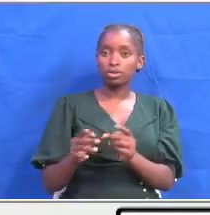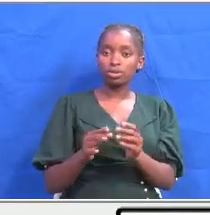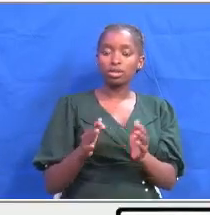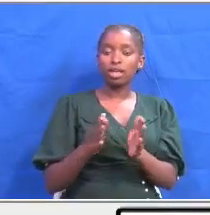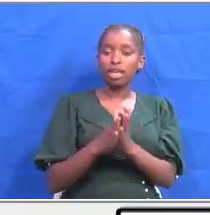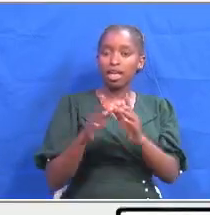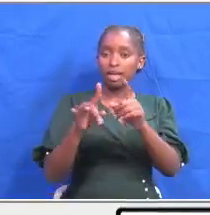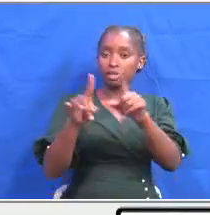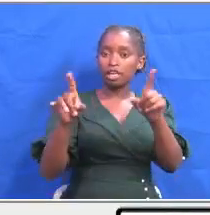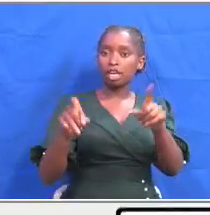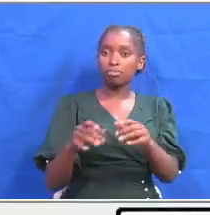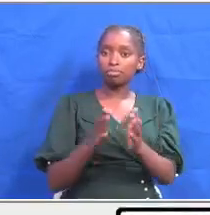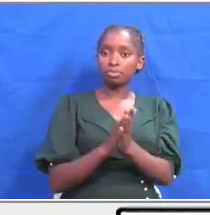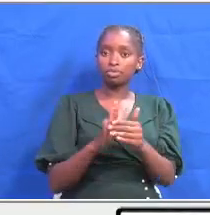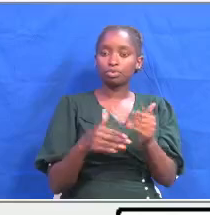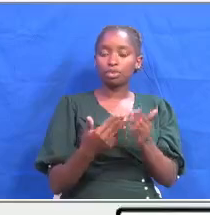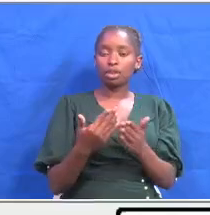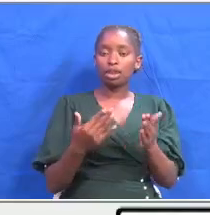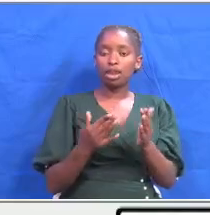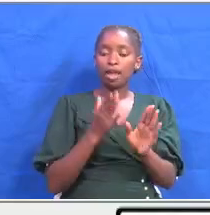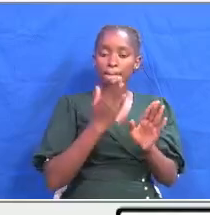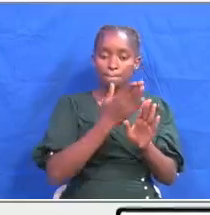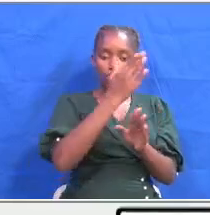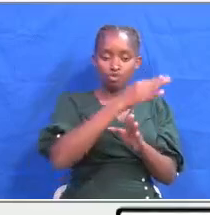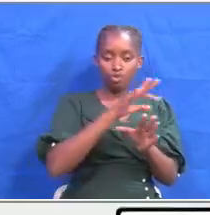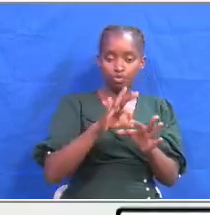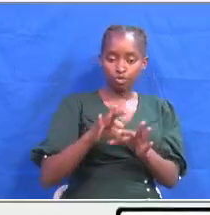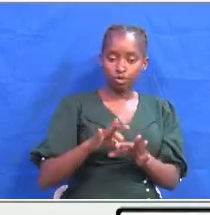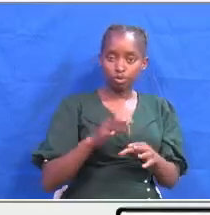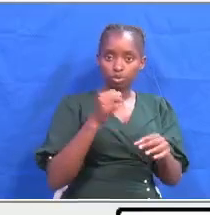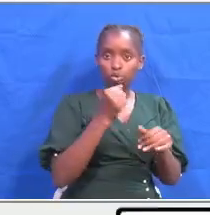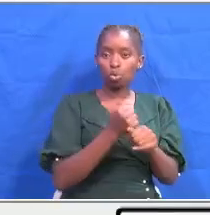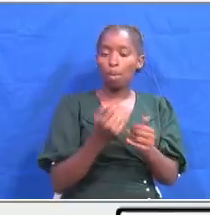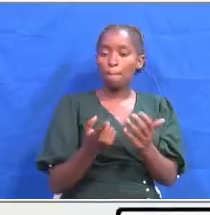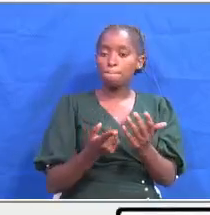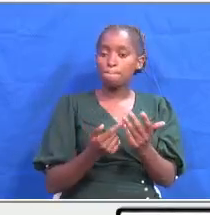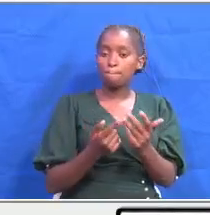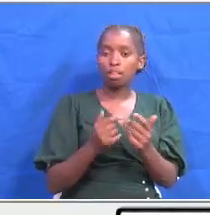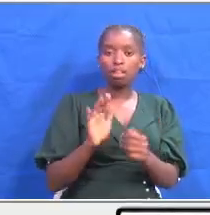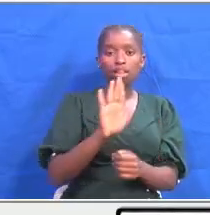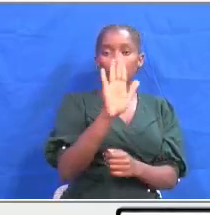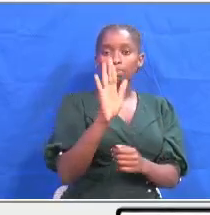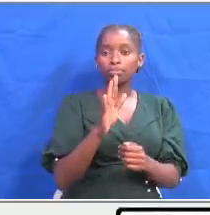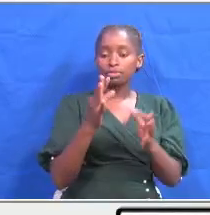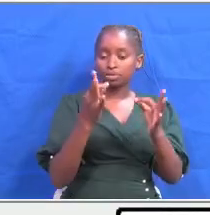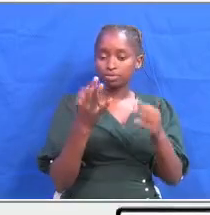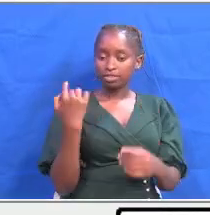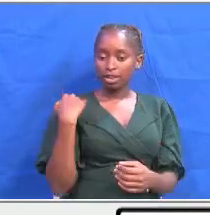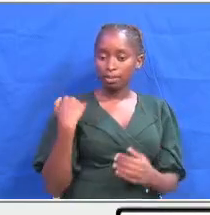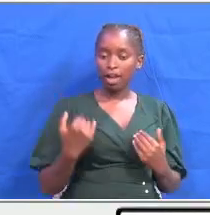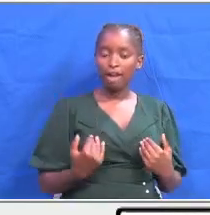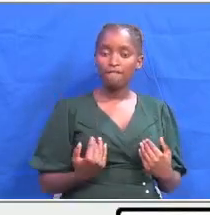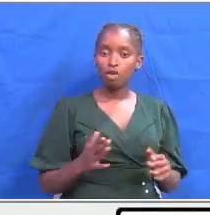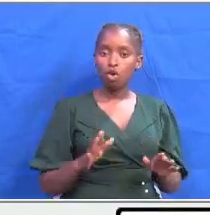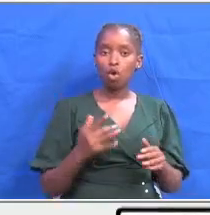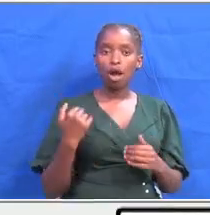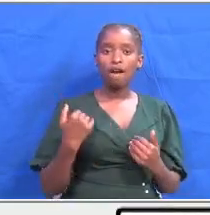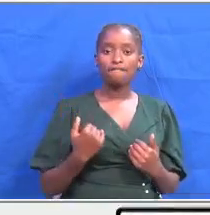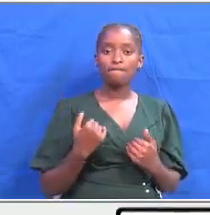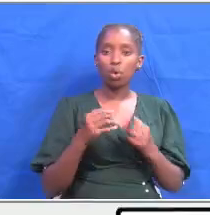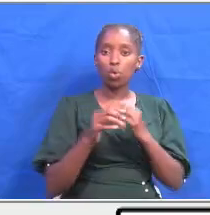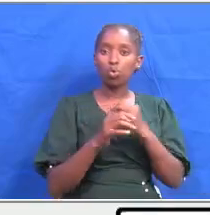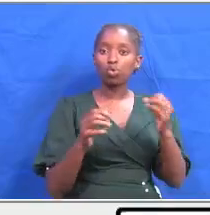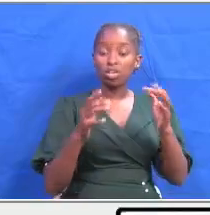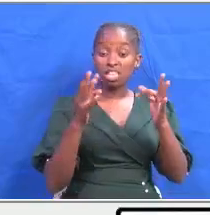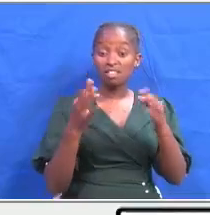submission, just before the vote. Do your math. Do I have the numbers or I don't? If I don't have